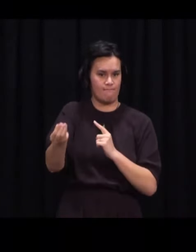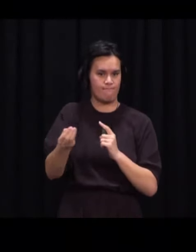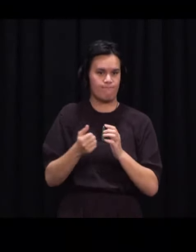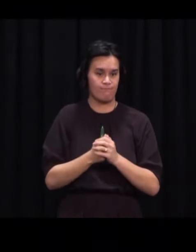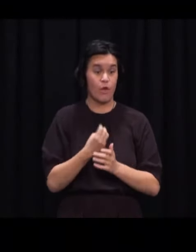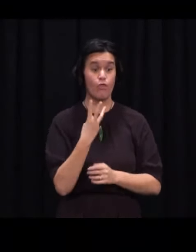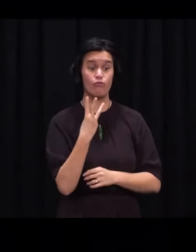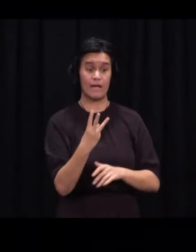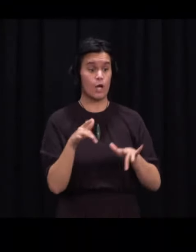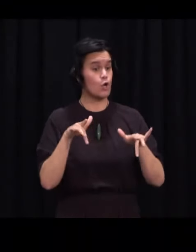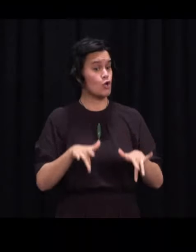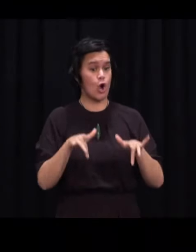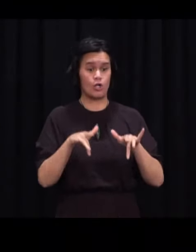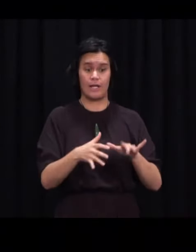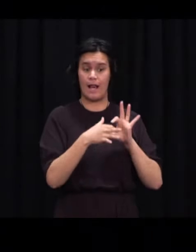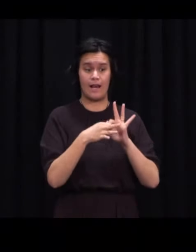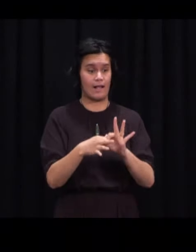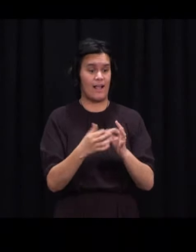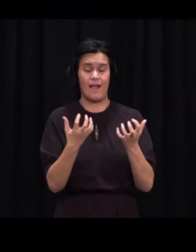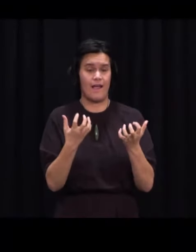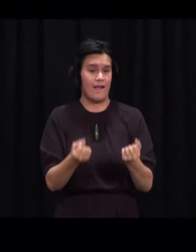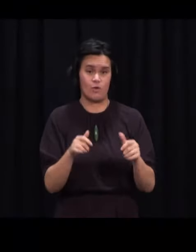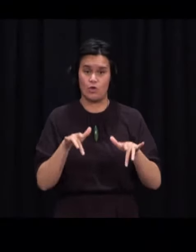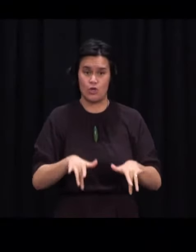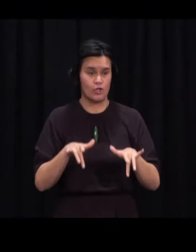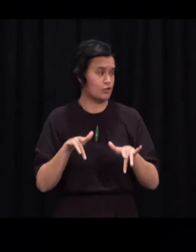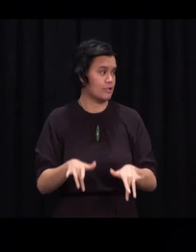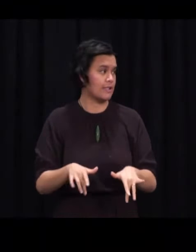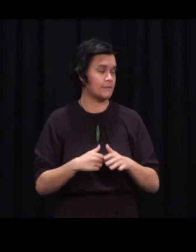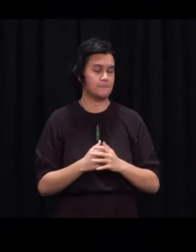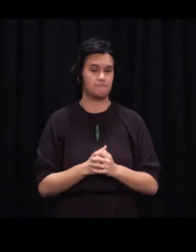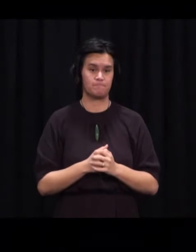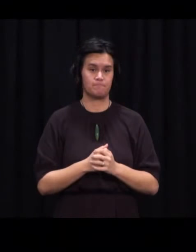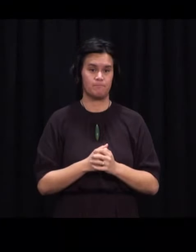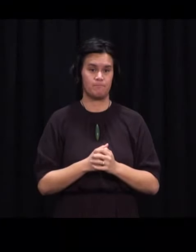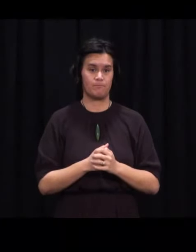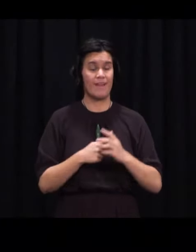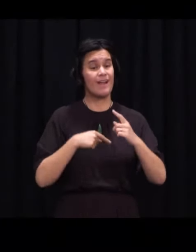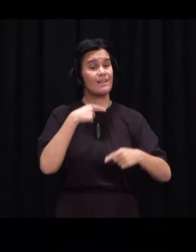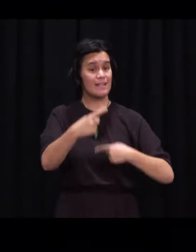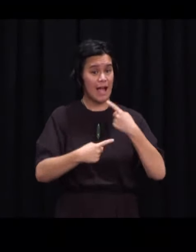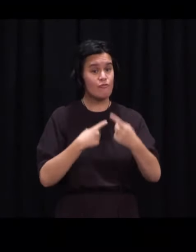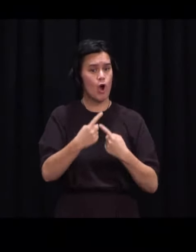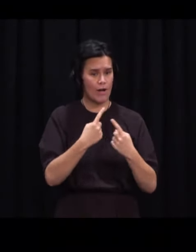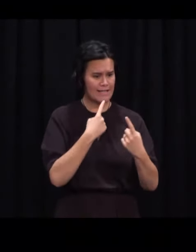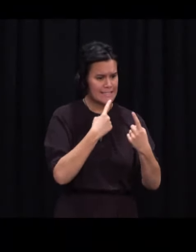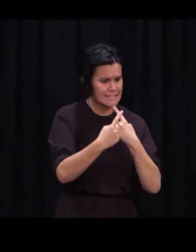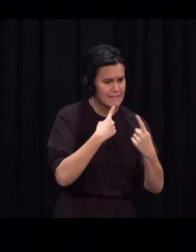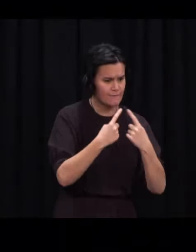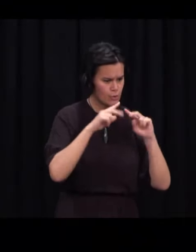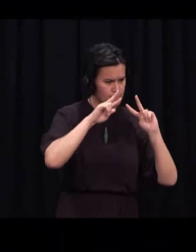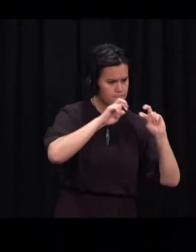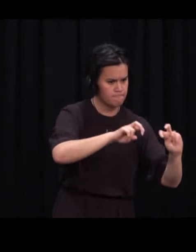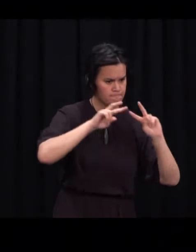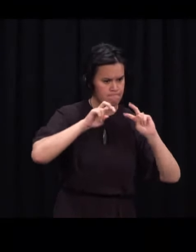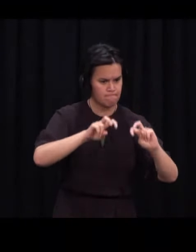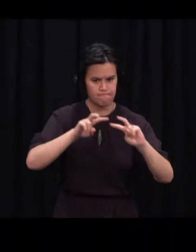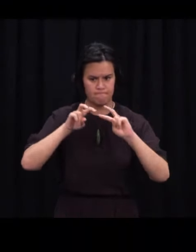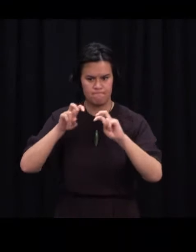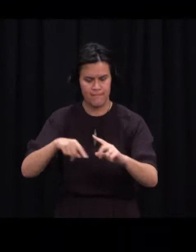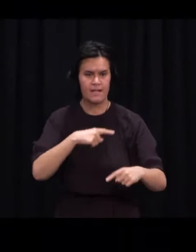we already have a tentative link for this family. Interviews are underway, and we'll give you a further update on this tomorrow, but as you will have seen